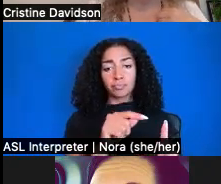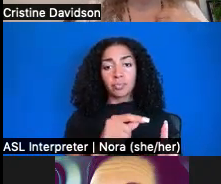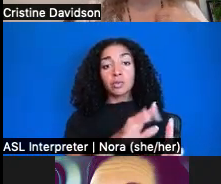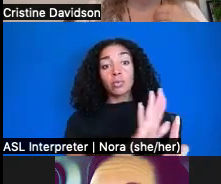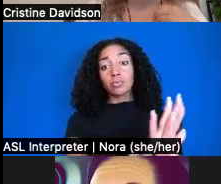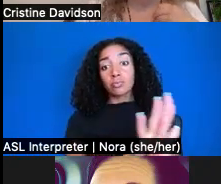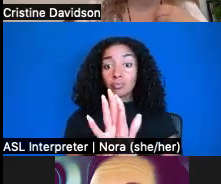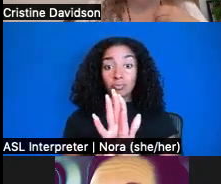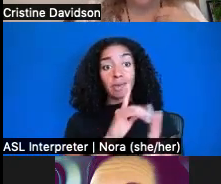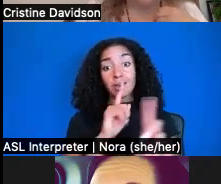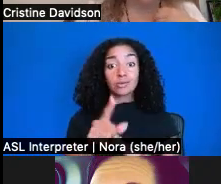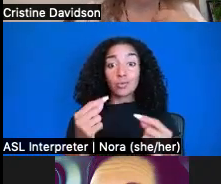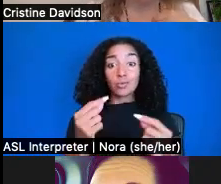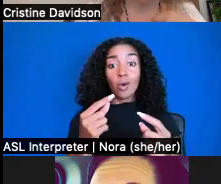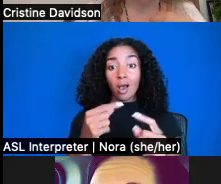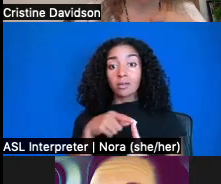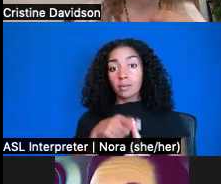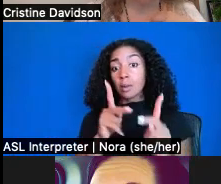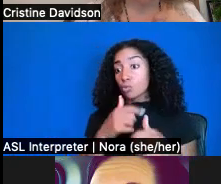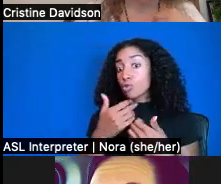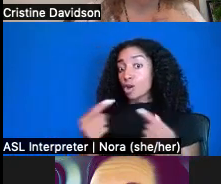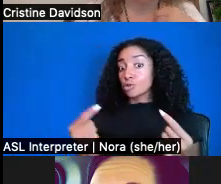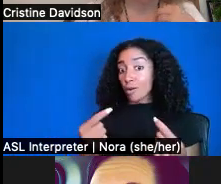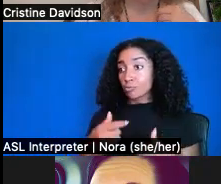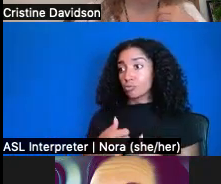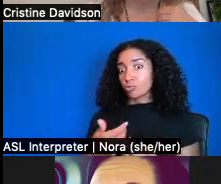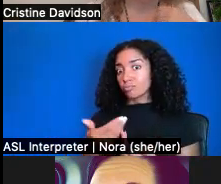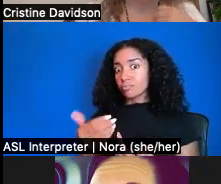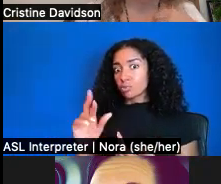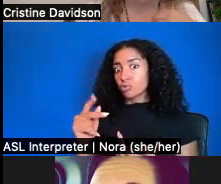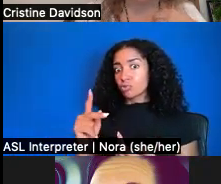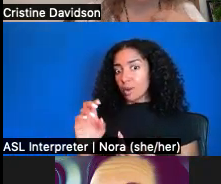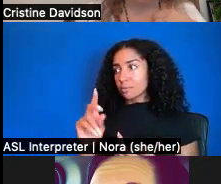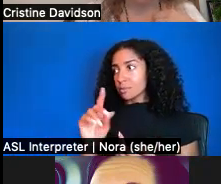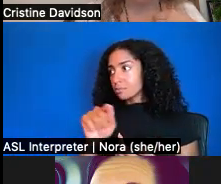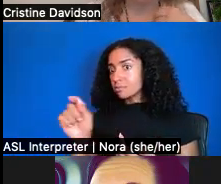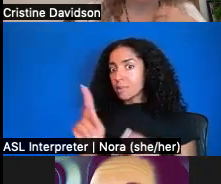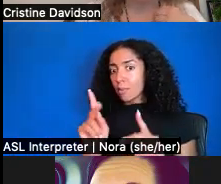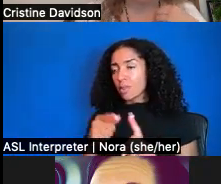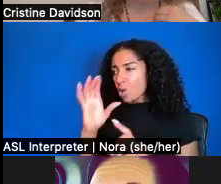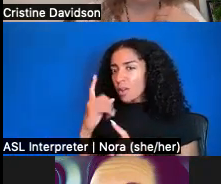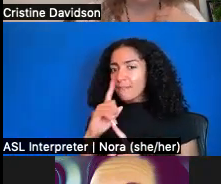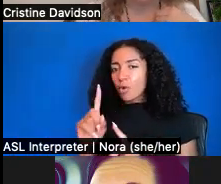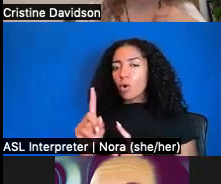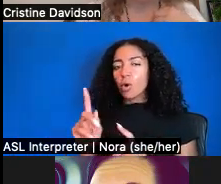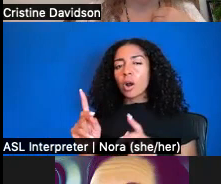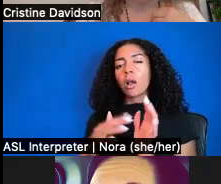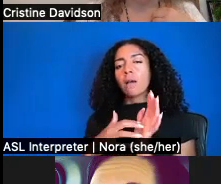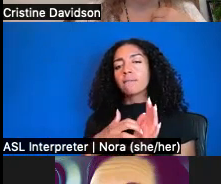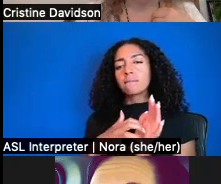victims. So whatever that looks like, you know, to be lonely or insecure, prior survivors, to be